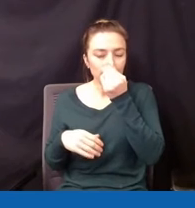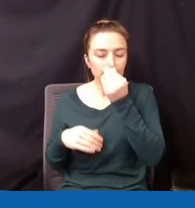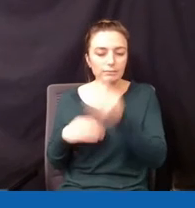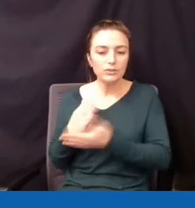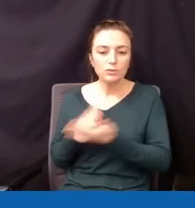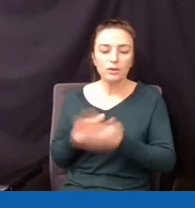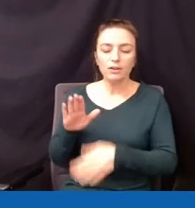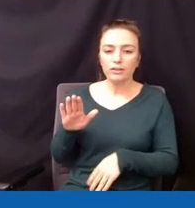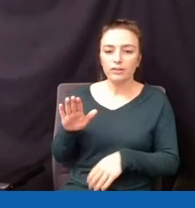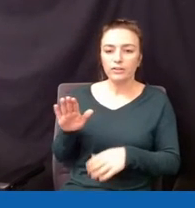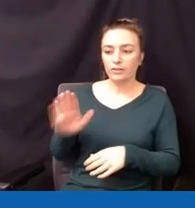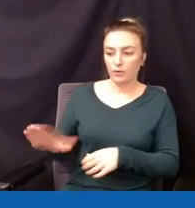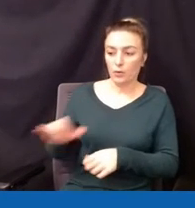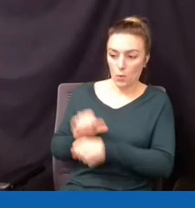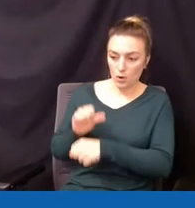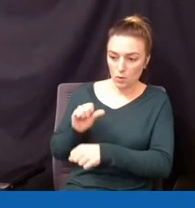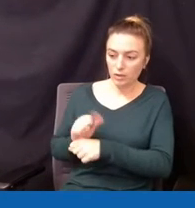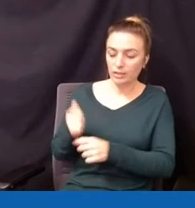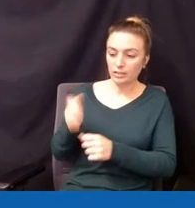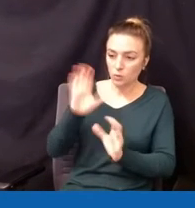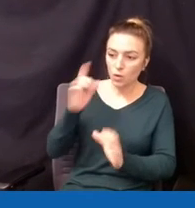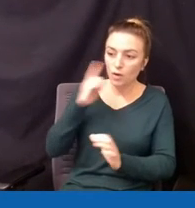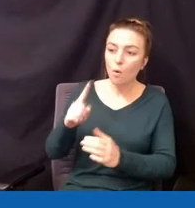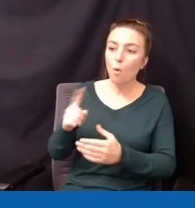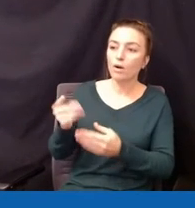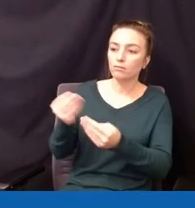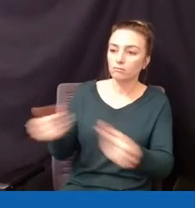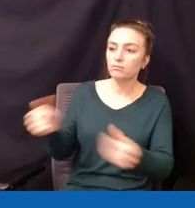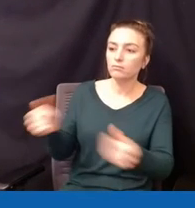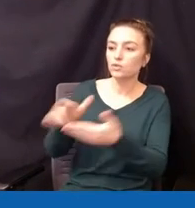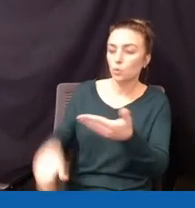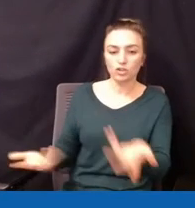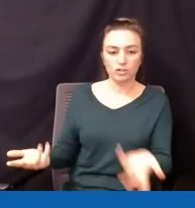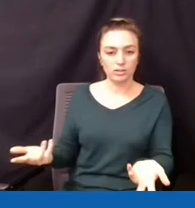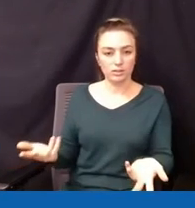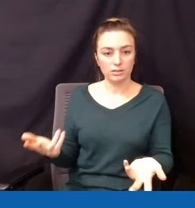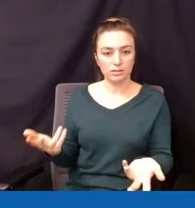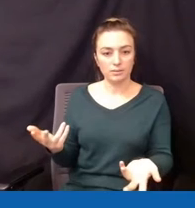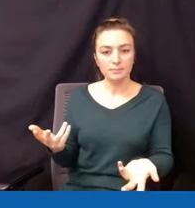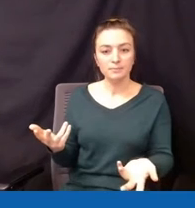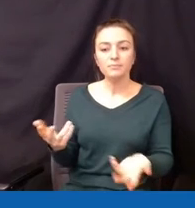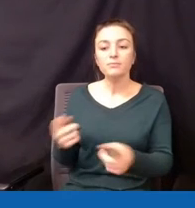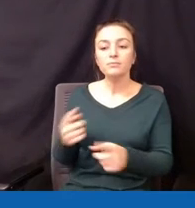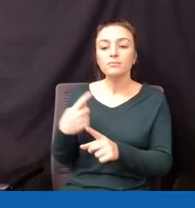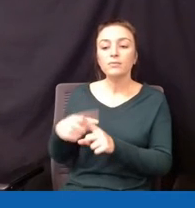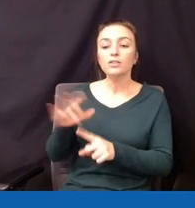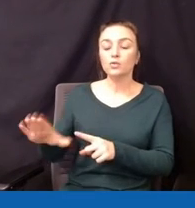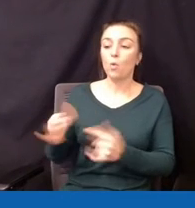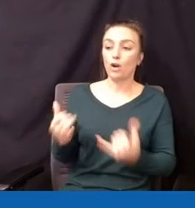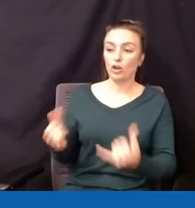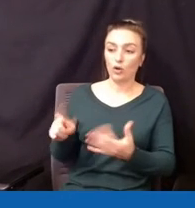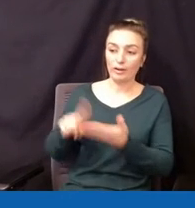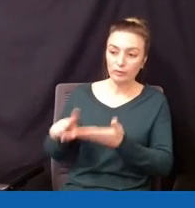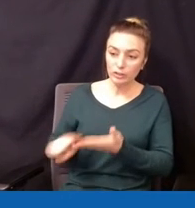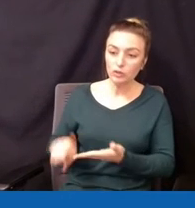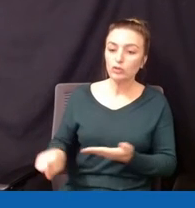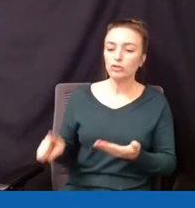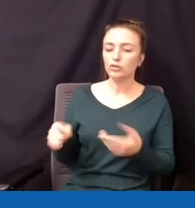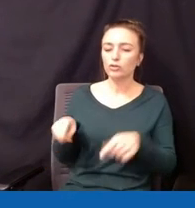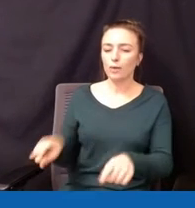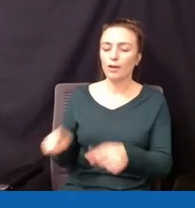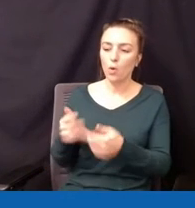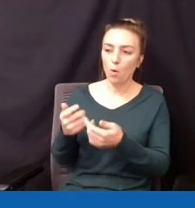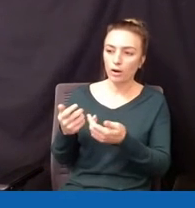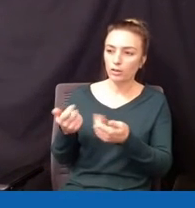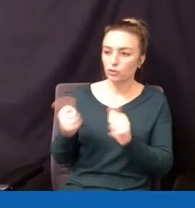at solutions and to look at, in your current research, as you're prioritizing things, solutions